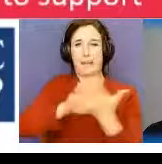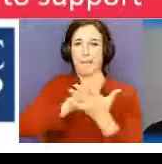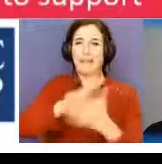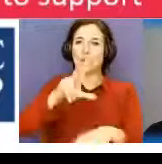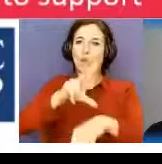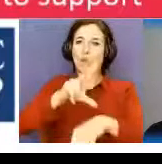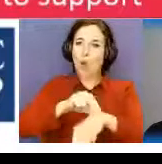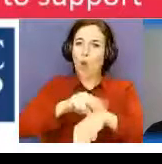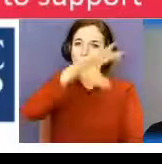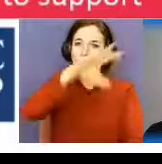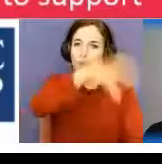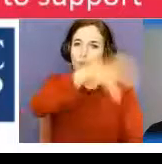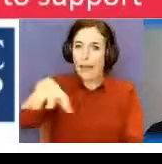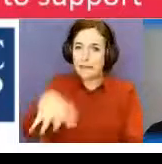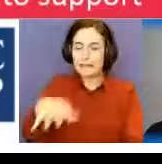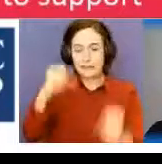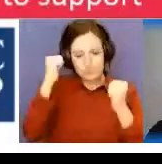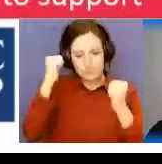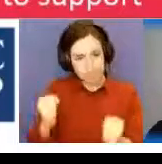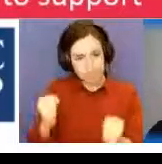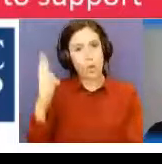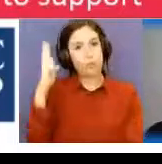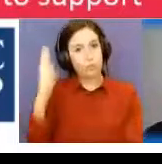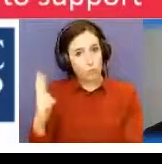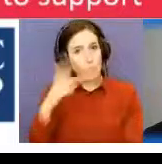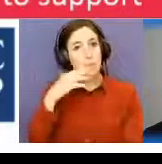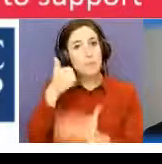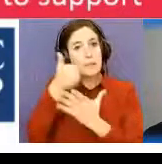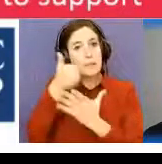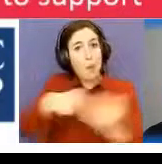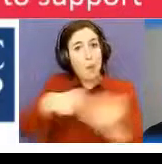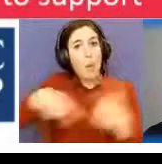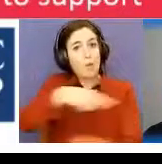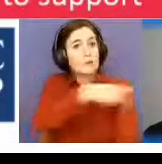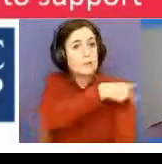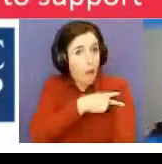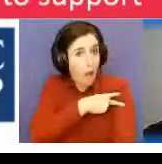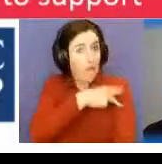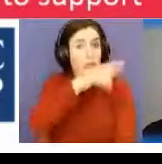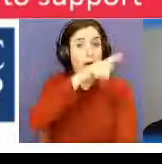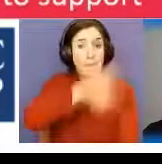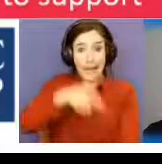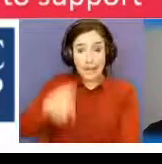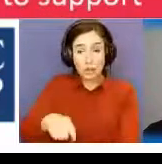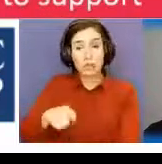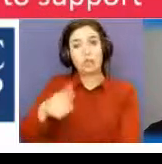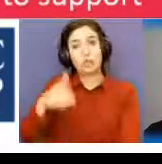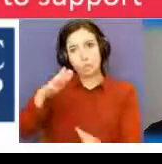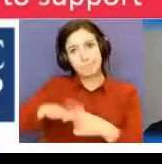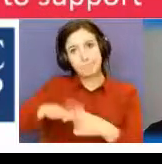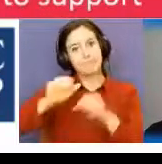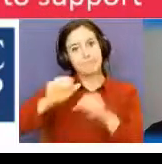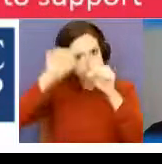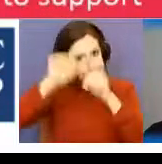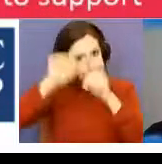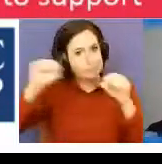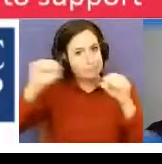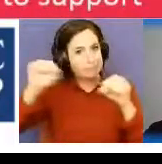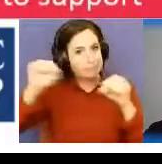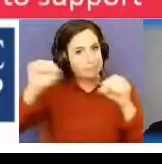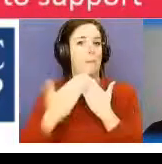support both staff and patients to lead less sedentary, more active lifestyles. So there's a real drive, and we're seeing up and down the country